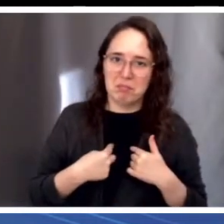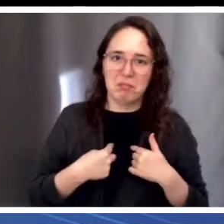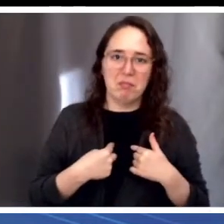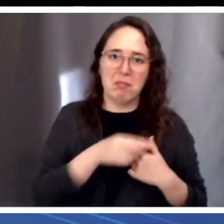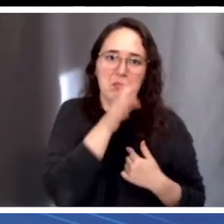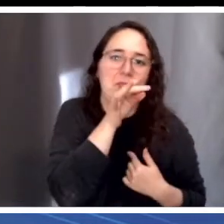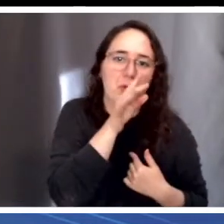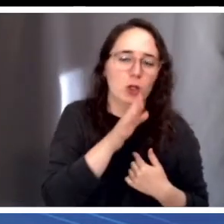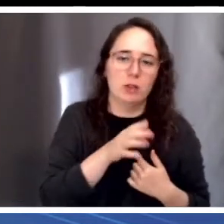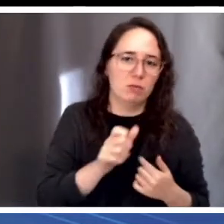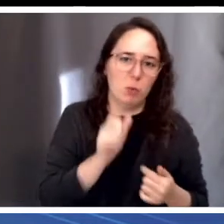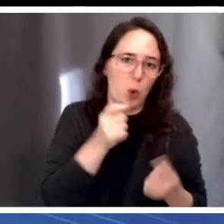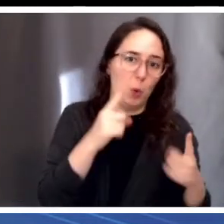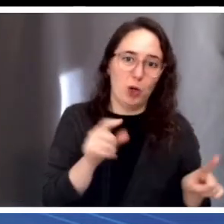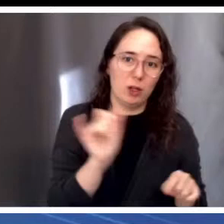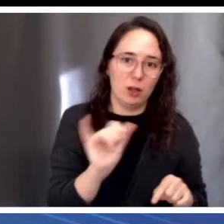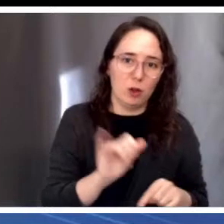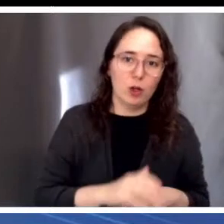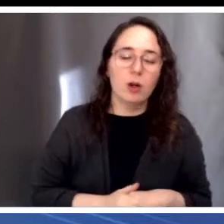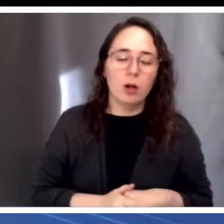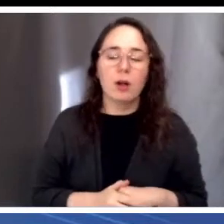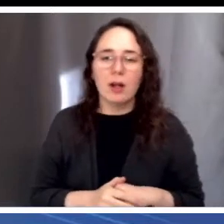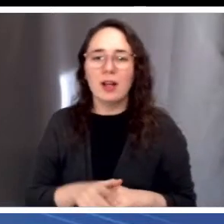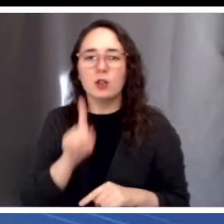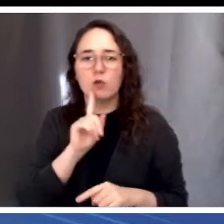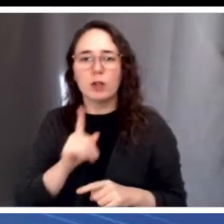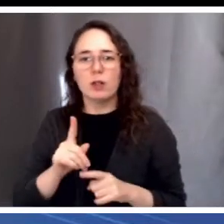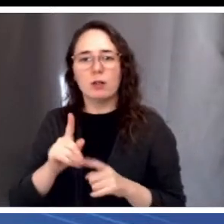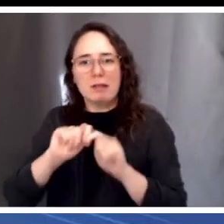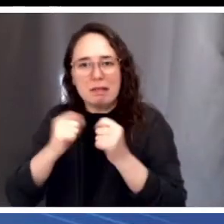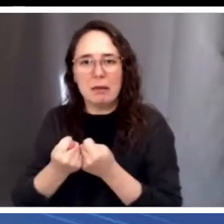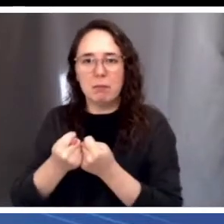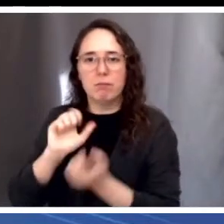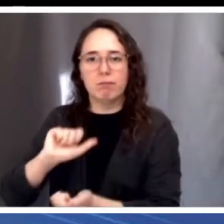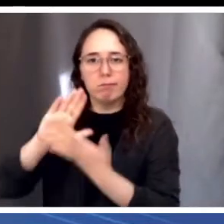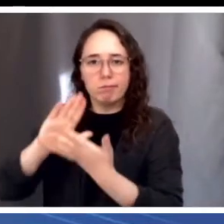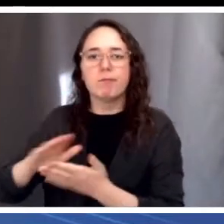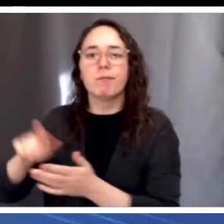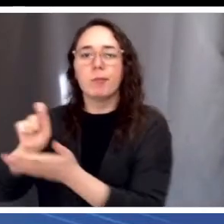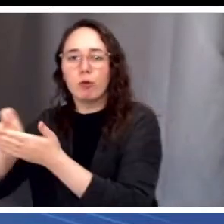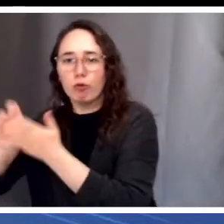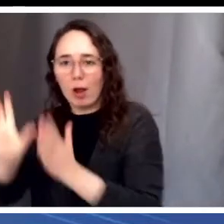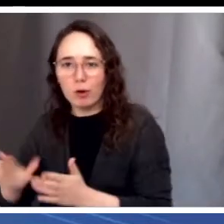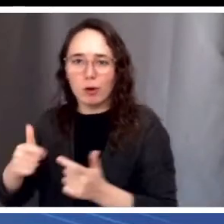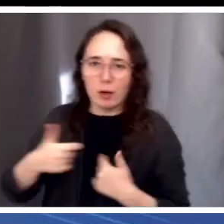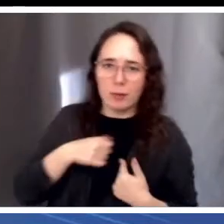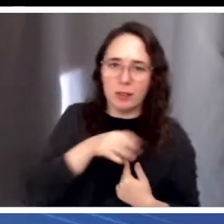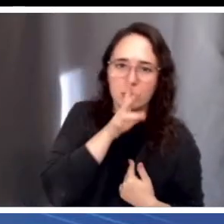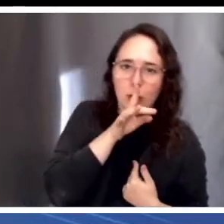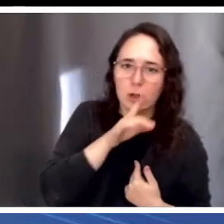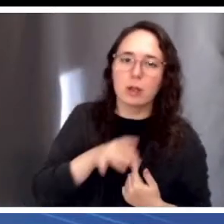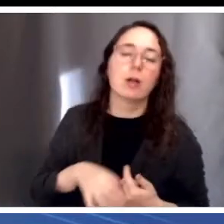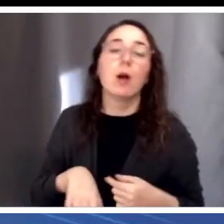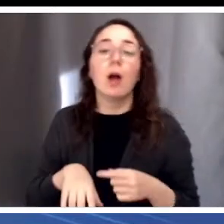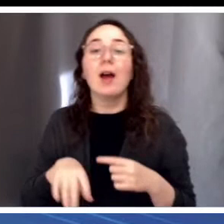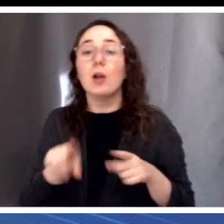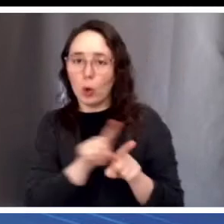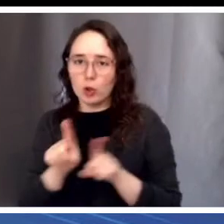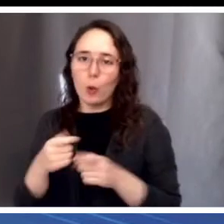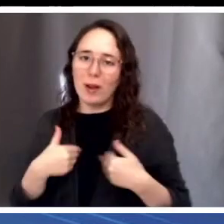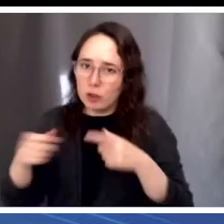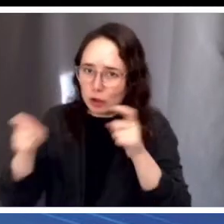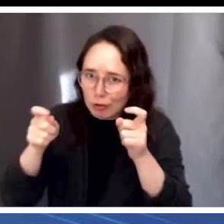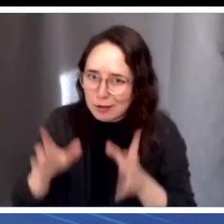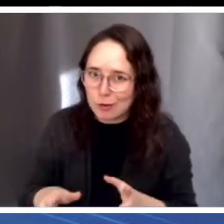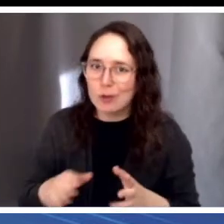of my work is the combination of my voice and the person who is writing that script. And then the person who is directing me in the studio and